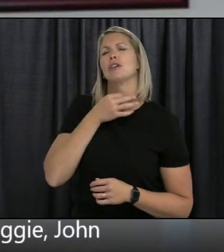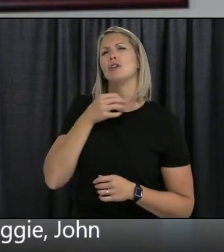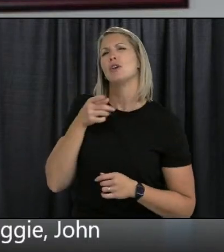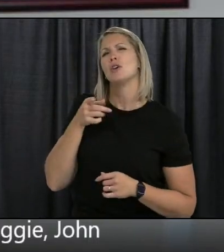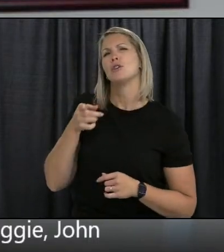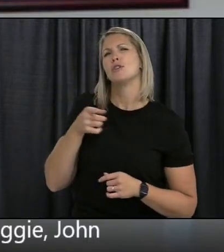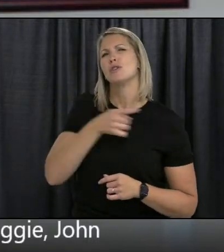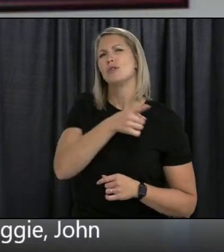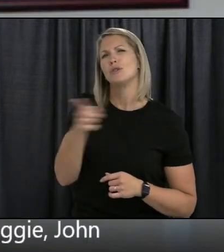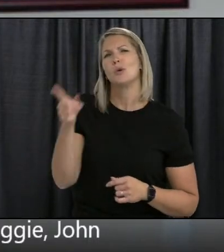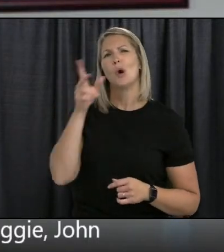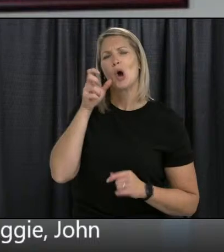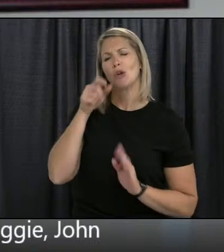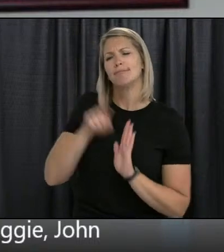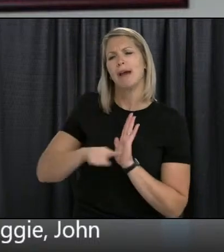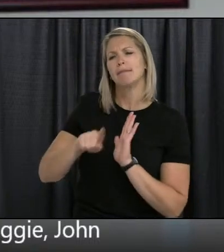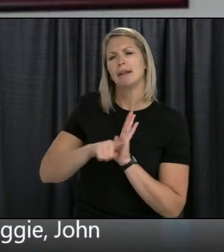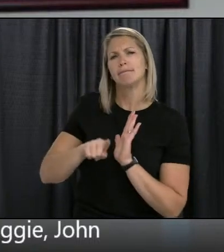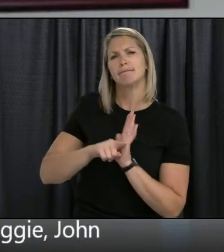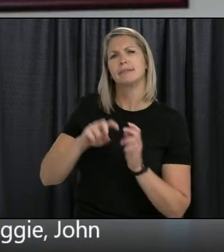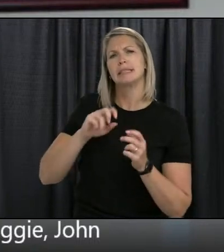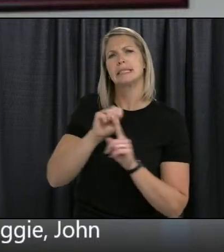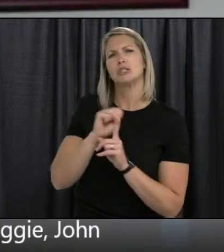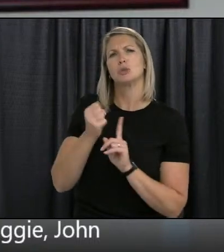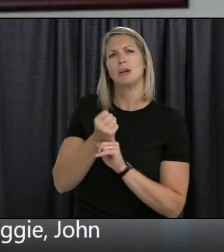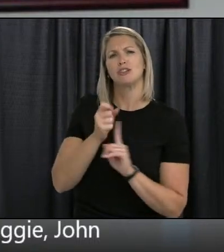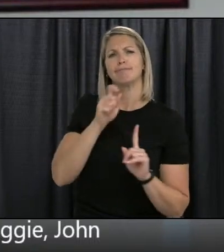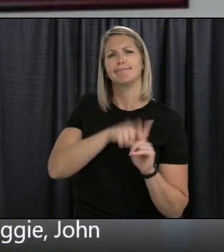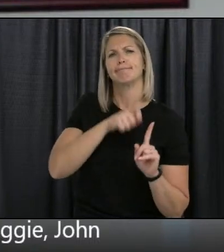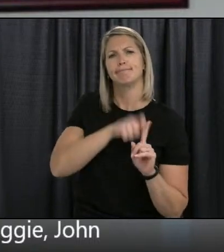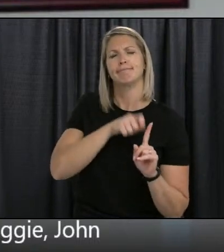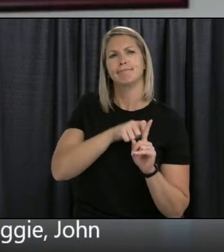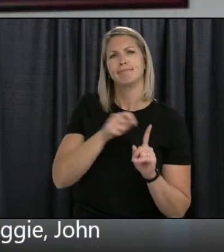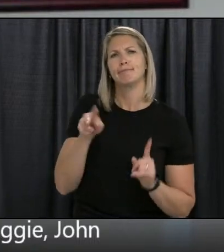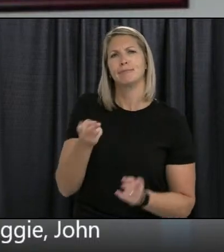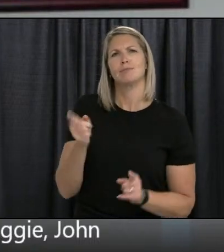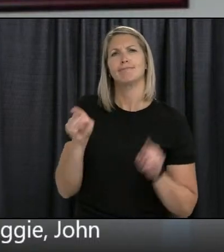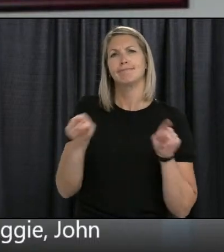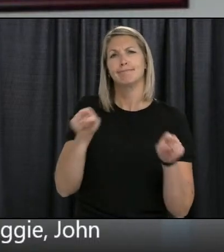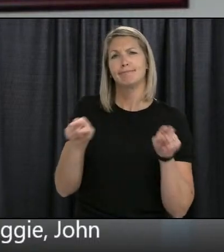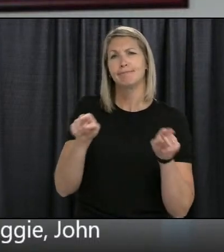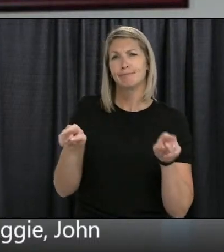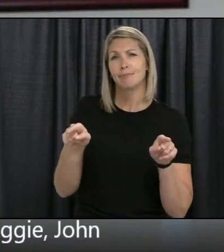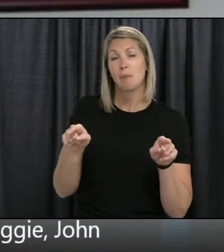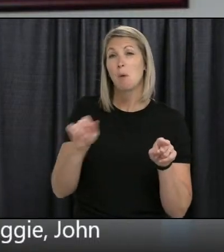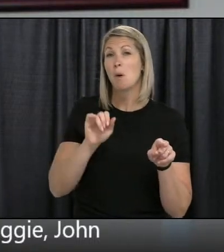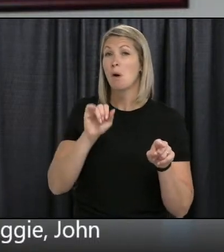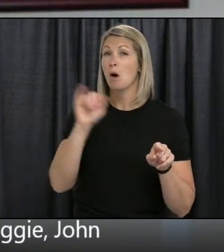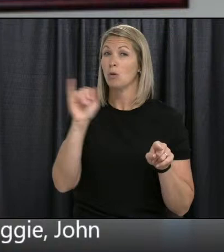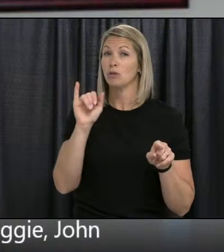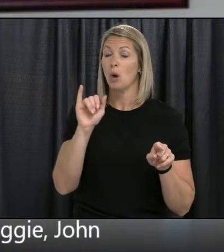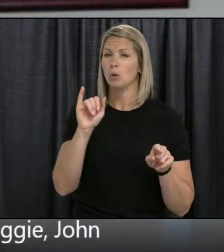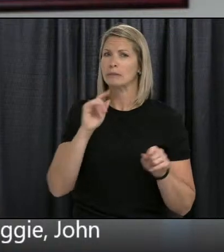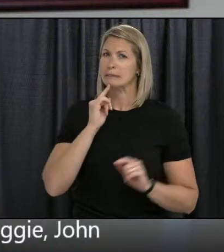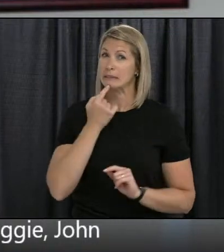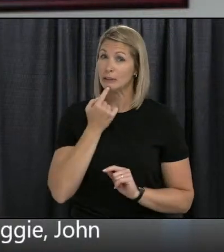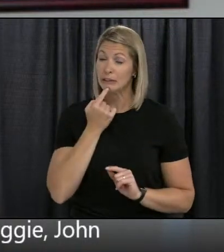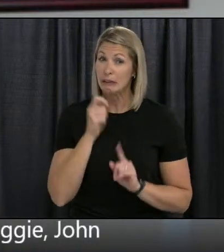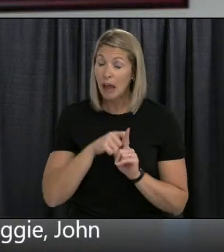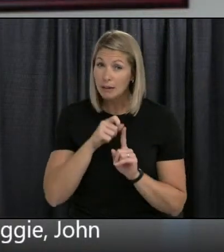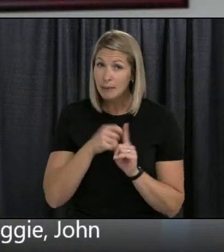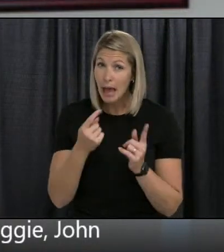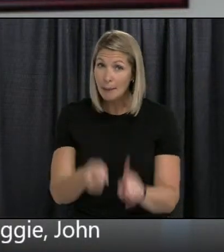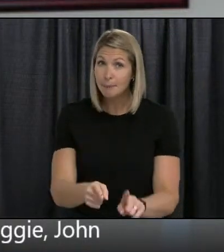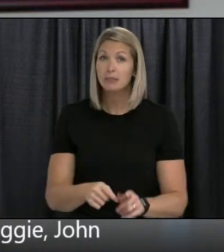of that? Are you getting feedback on that point and the severity of it? I think at this point